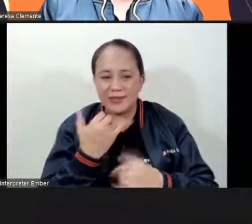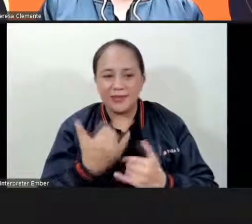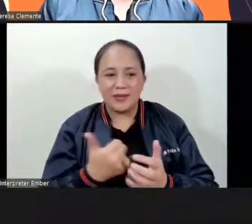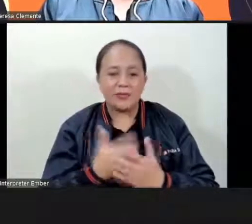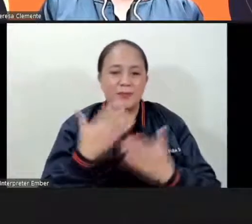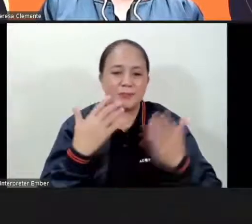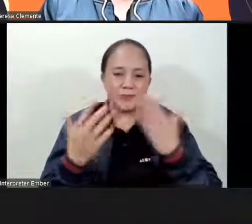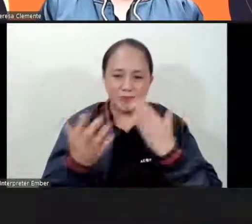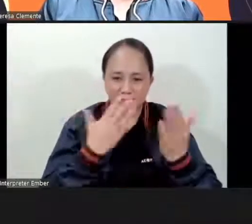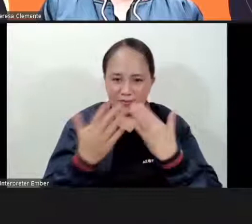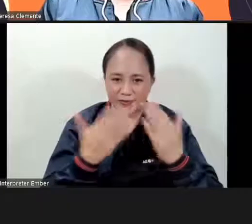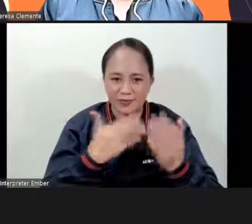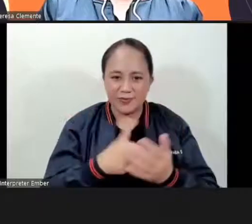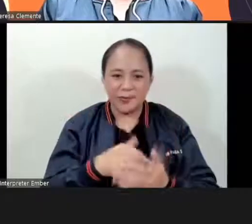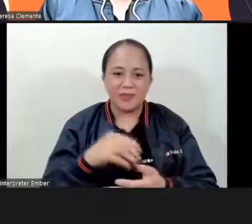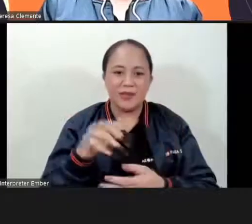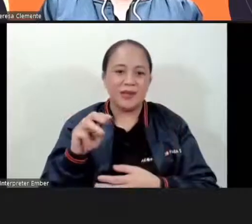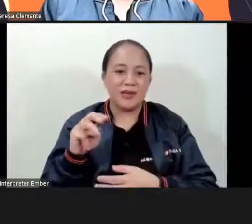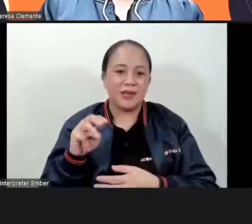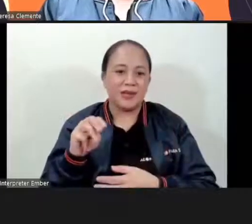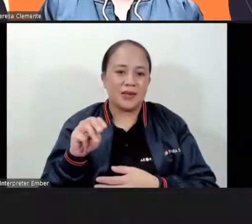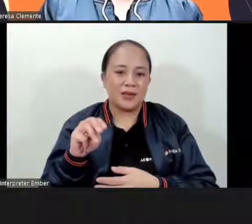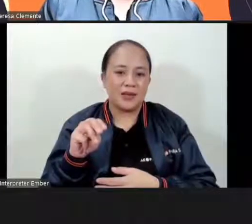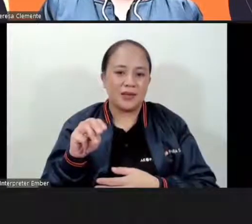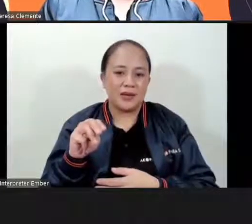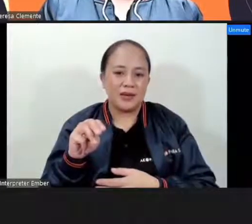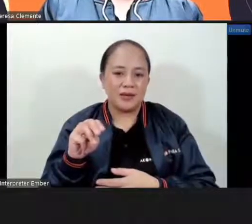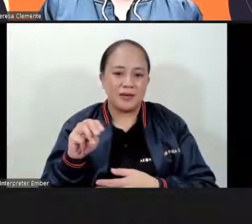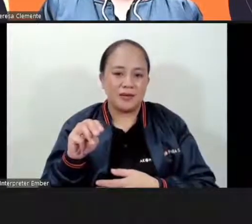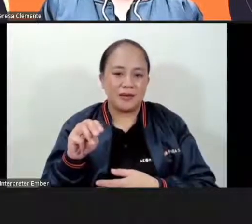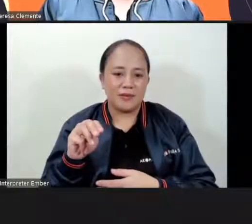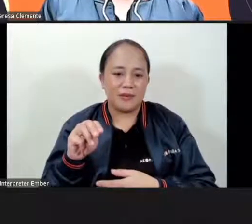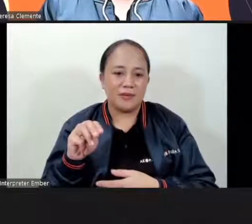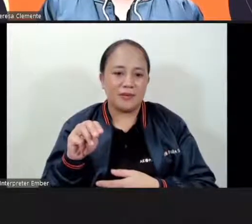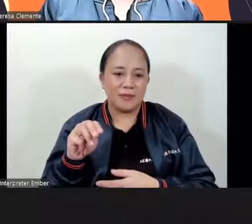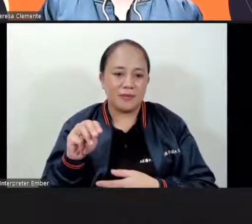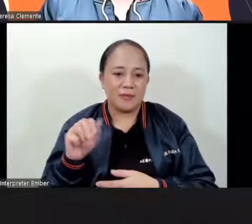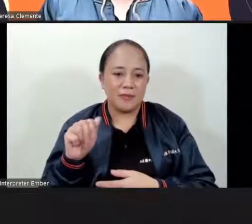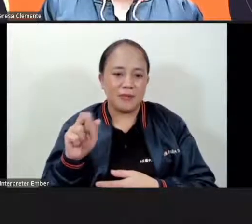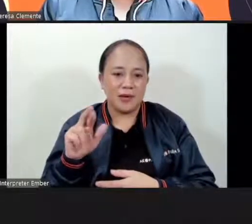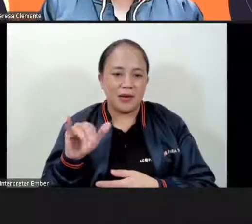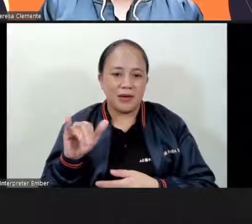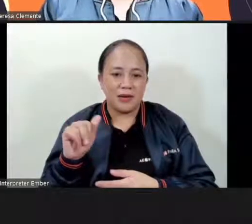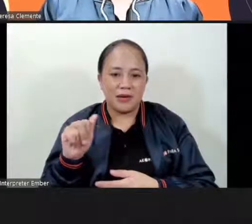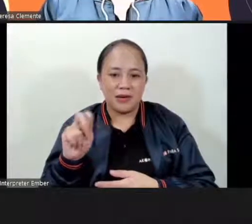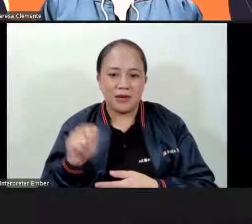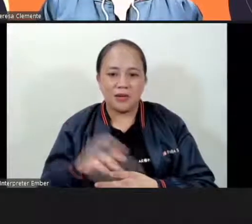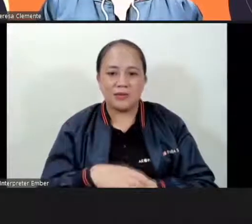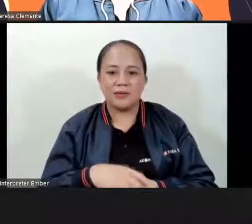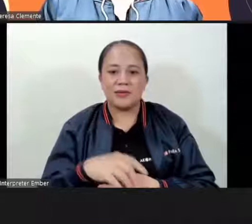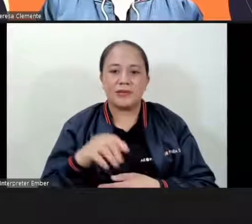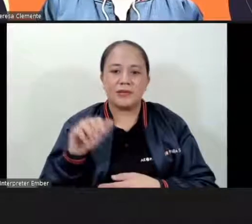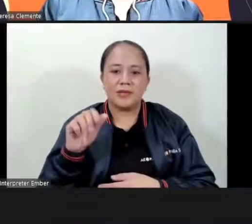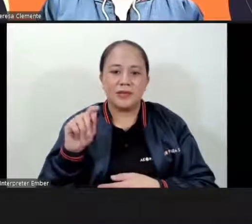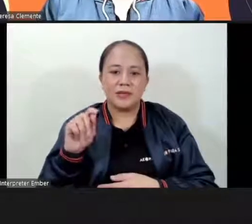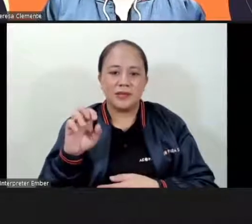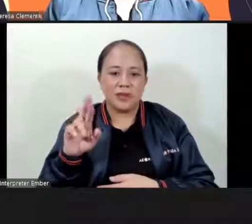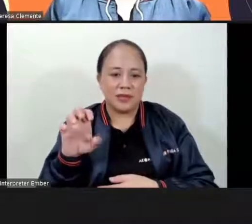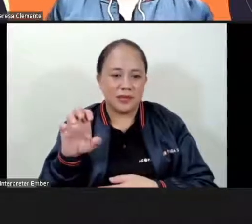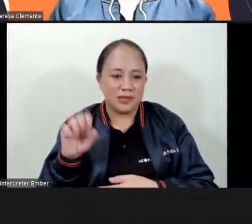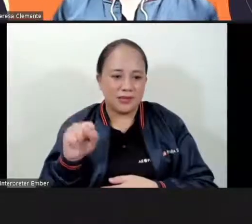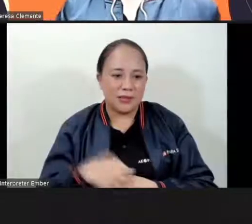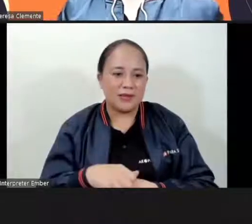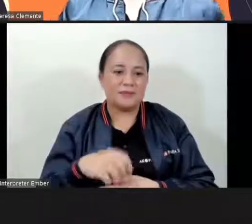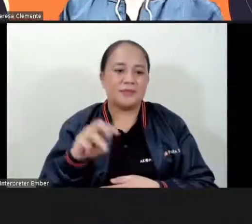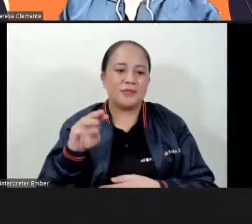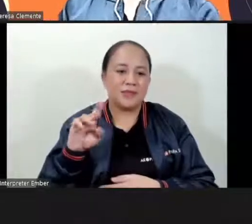you very much, Dr. Naria Maritana, Ms. Clemente, Dr. Rambuanga, and Ms. Dagulo for sharing ways